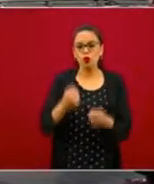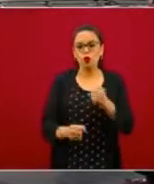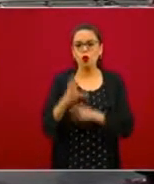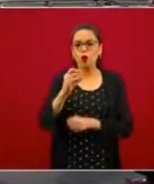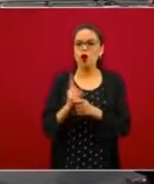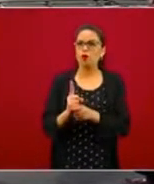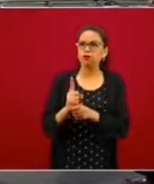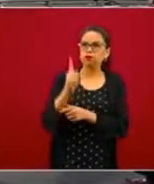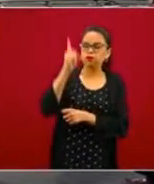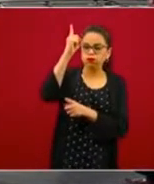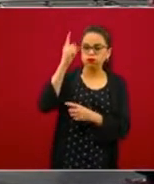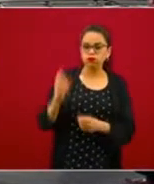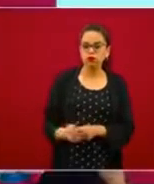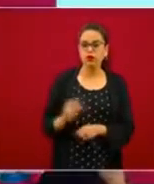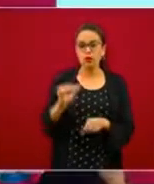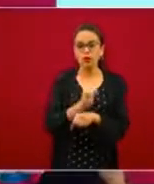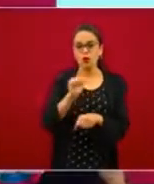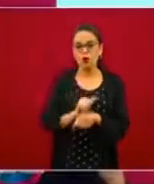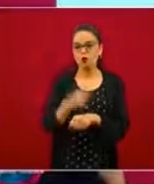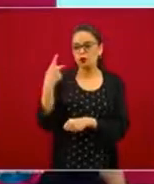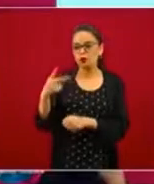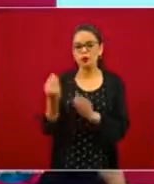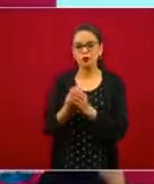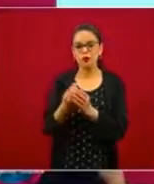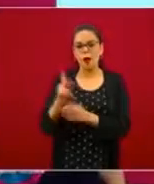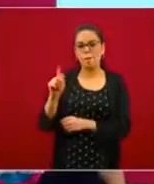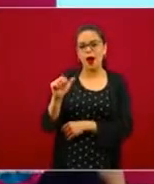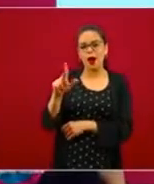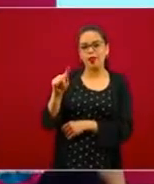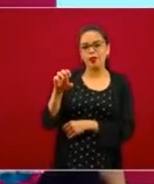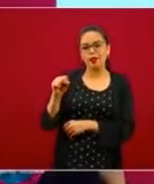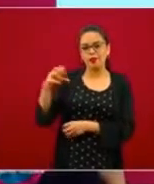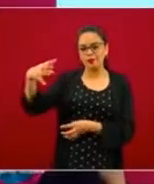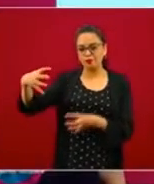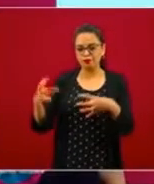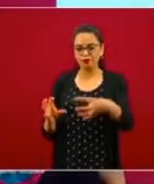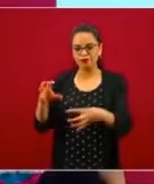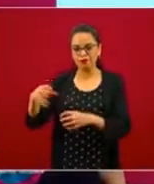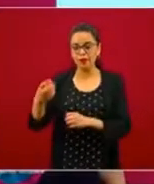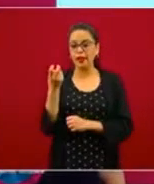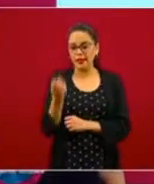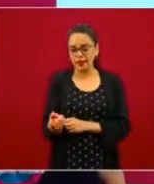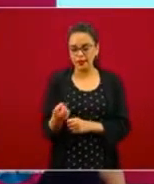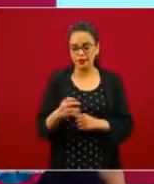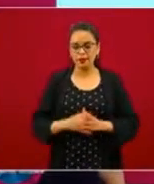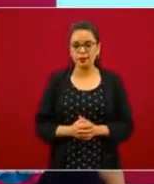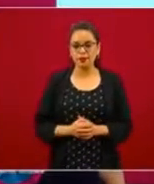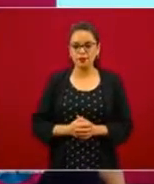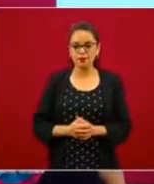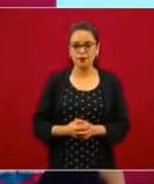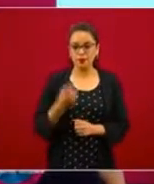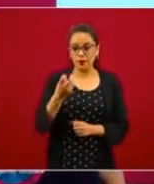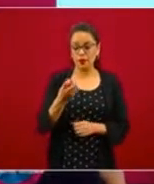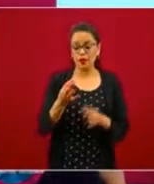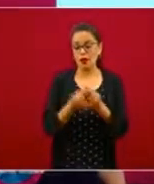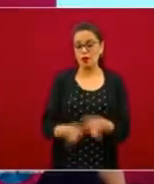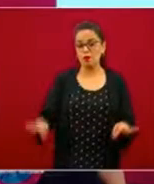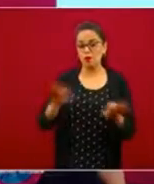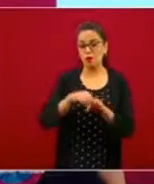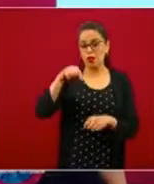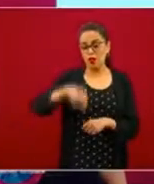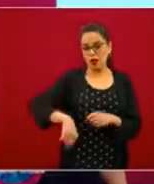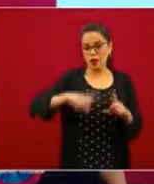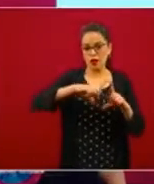aeroespacial, buses, autopartes. Es una industria de las más grandes space industry, de and nuestro país, car de las que parts, generan which más are some